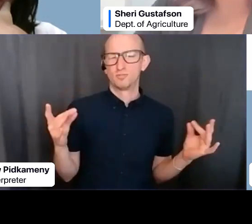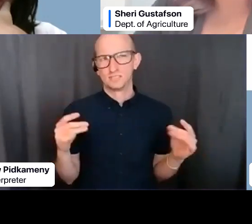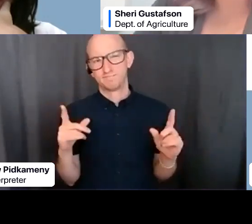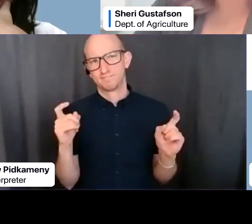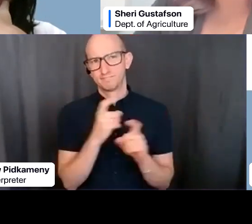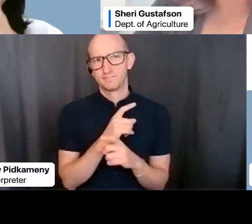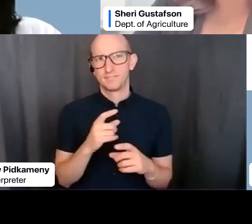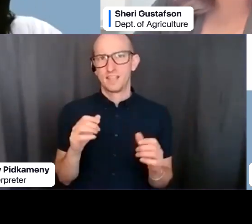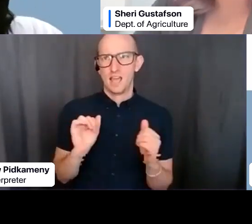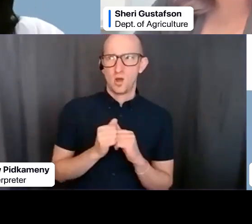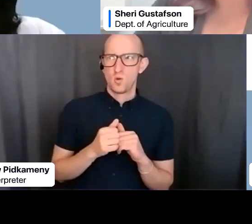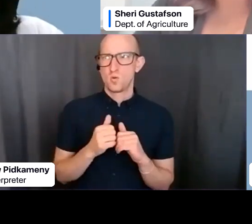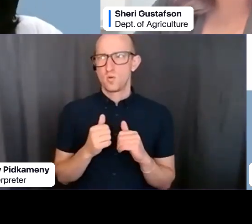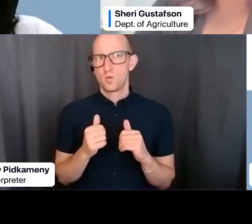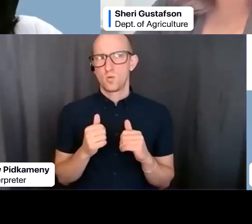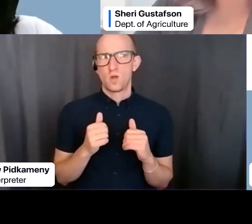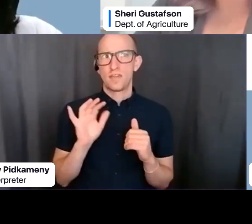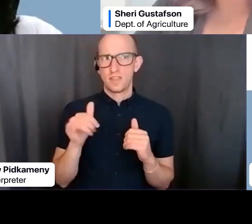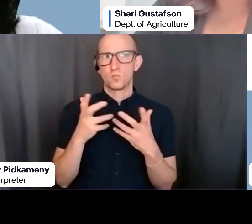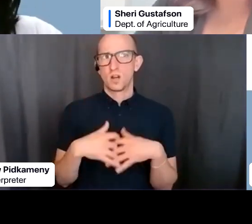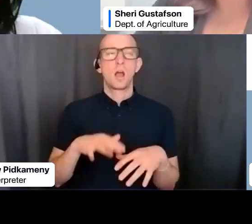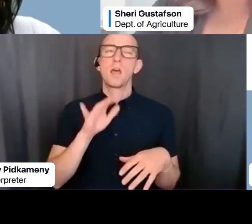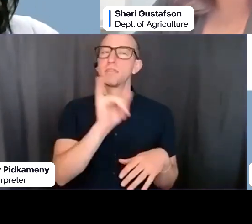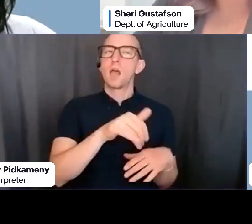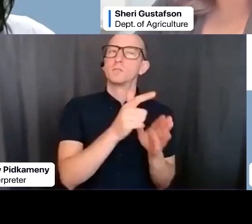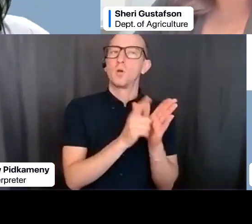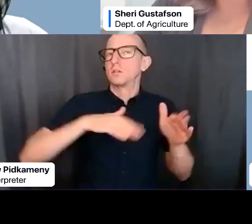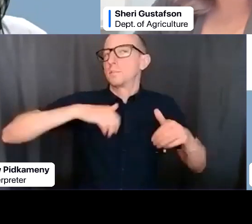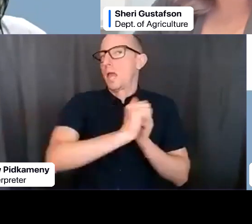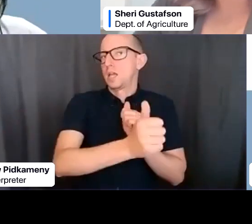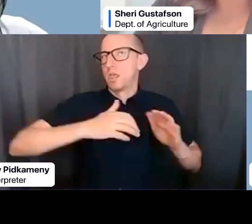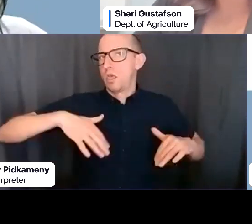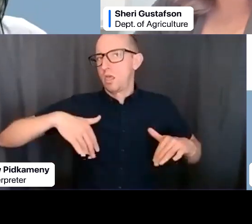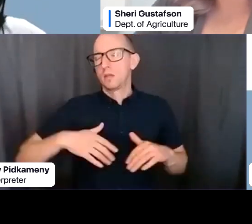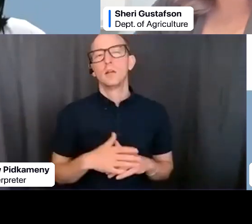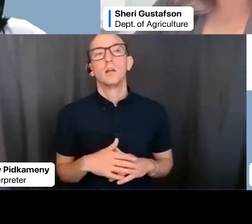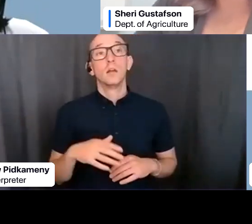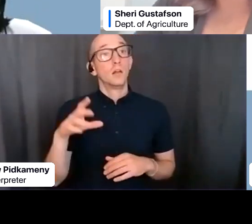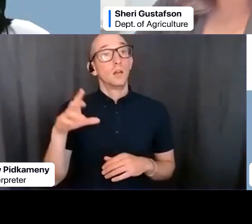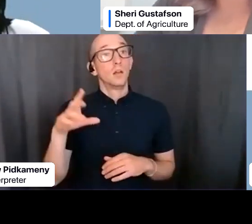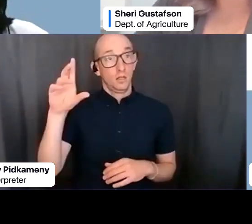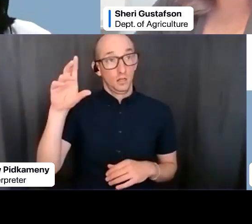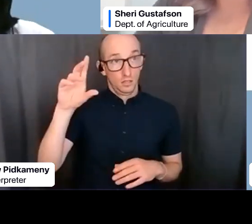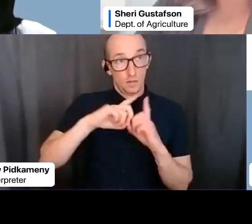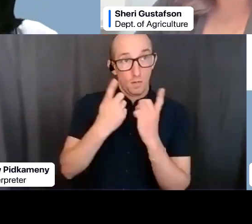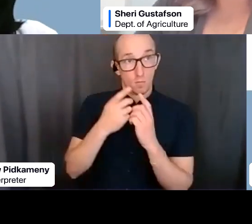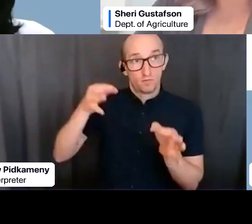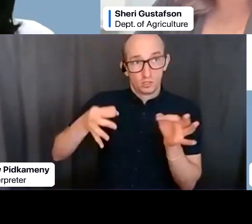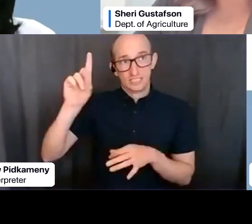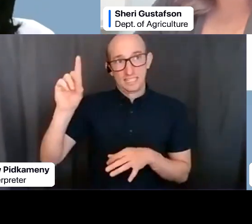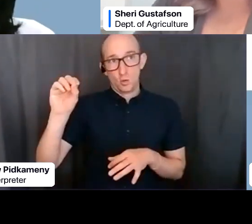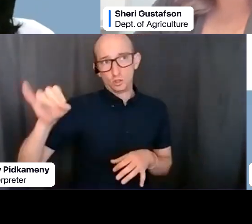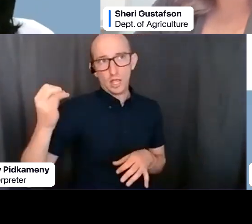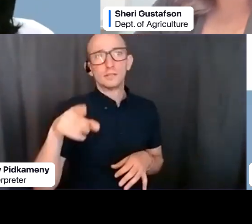to see how exactly that's going to work. That hasn't passed, and the DOJ says that states are